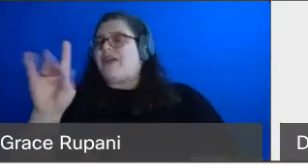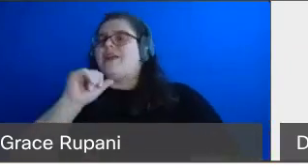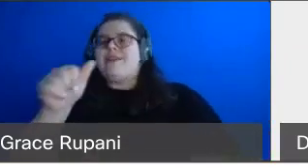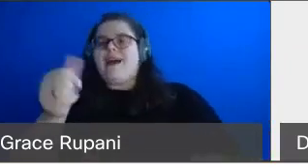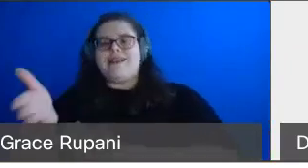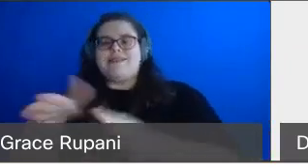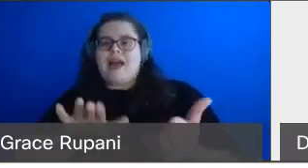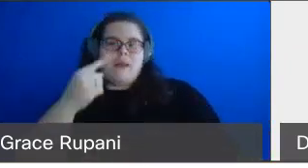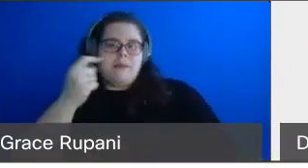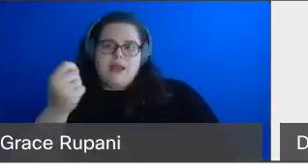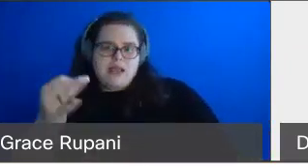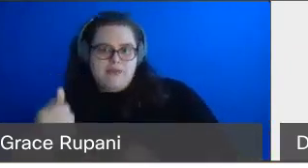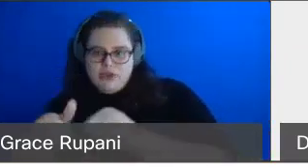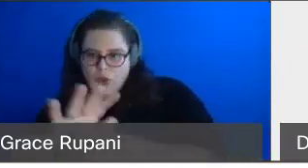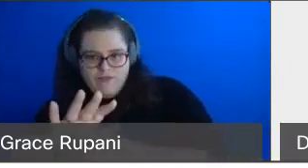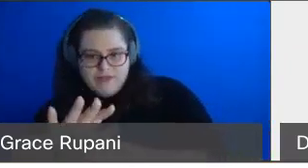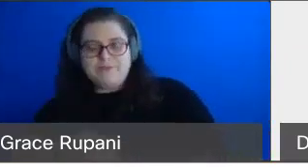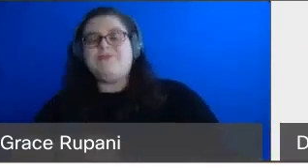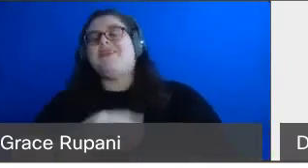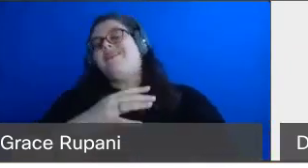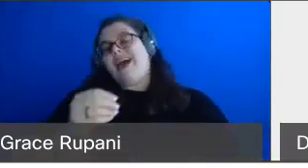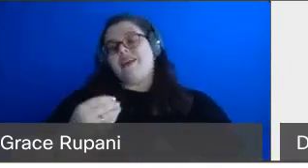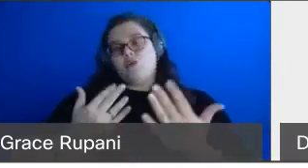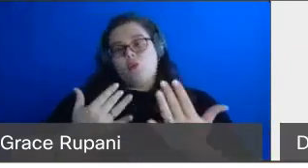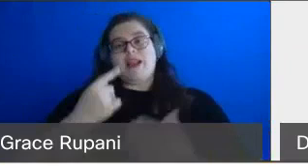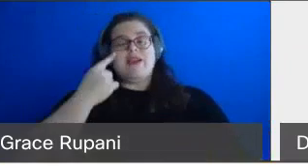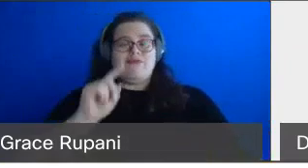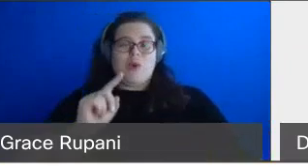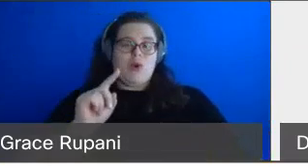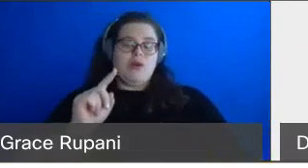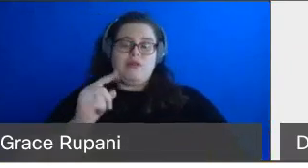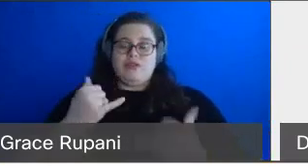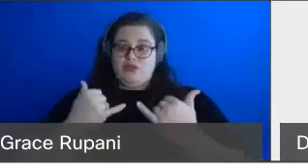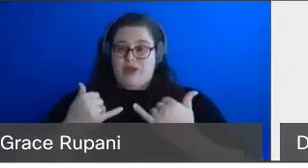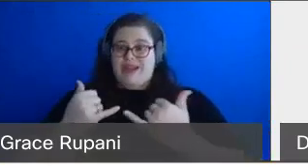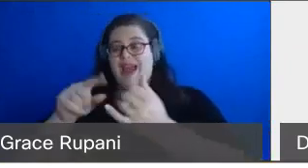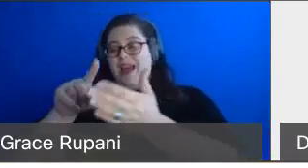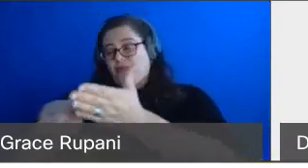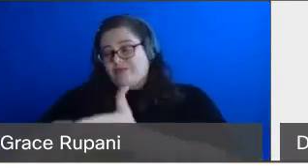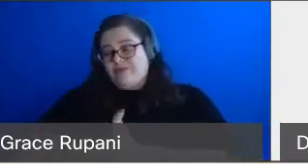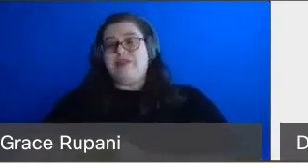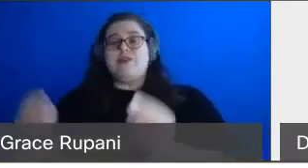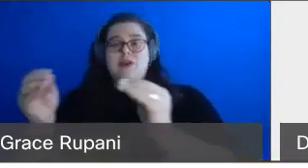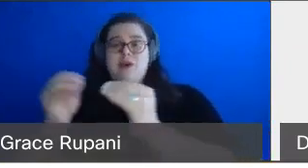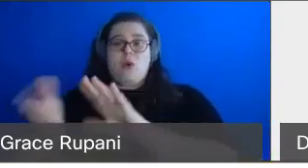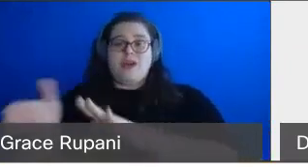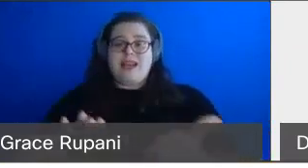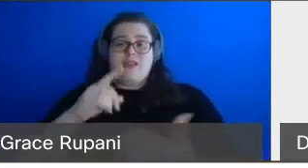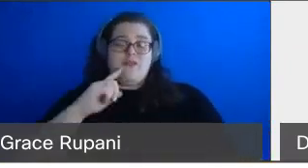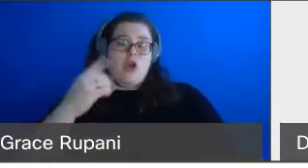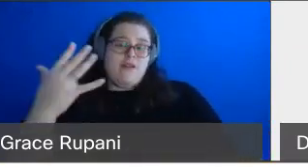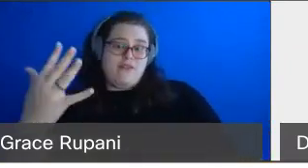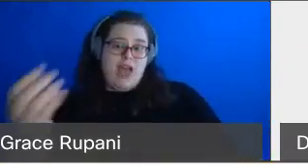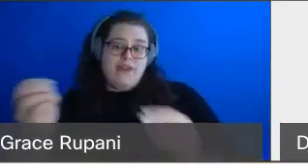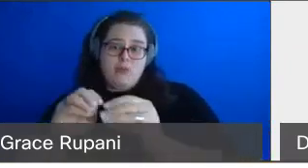awaiting confirmation from the Office of the Chief Medical Examiner regarding the cause of death for 5,